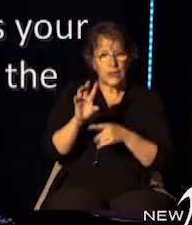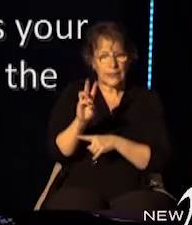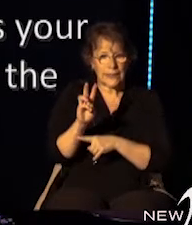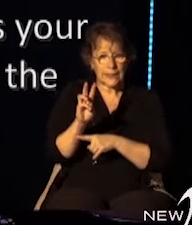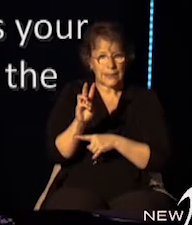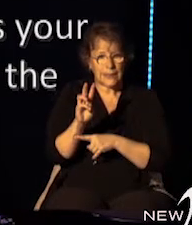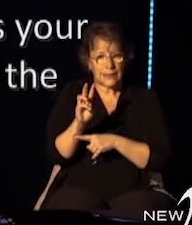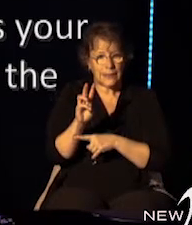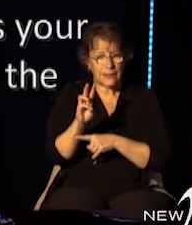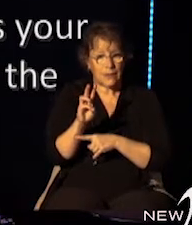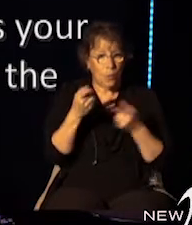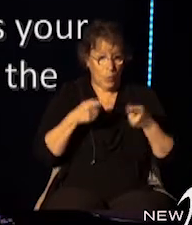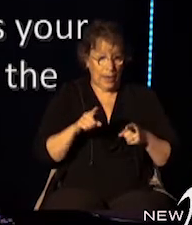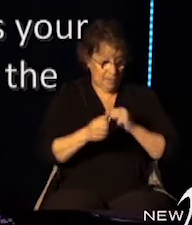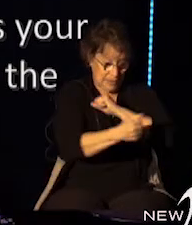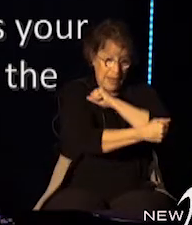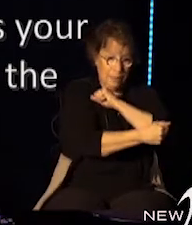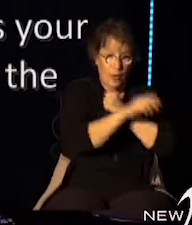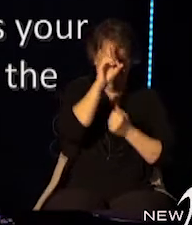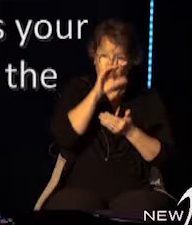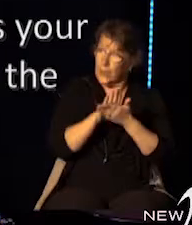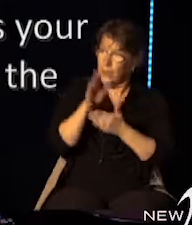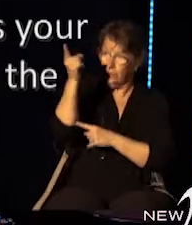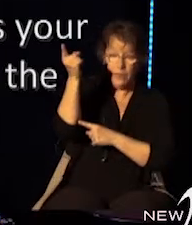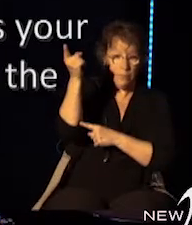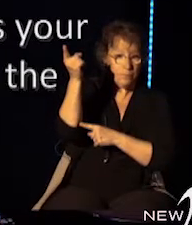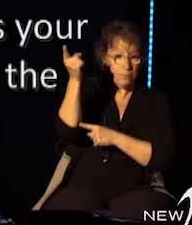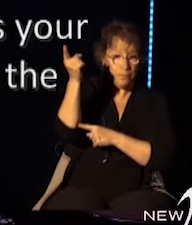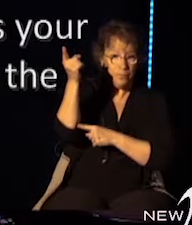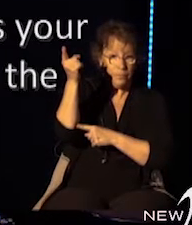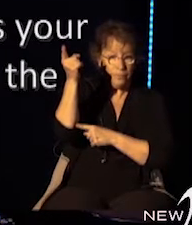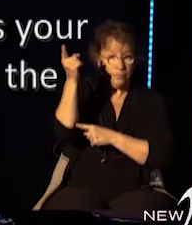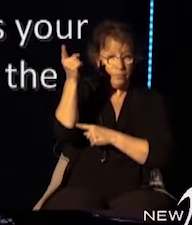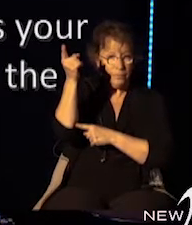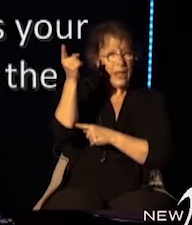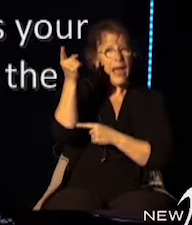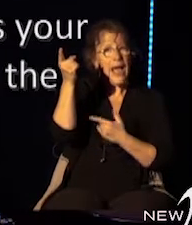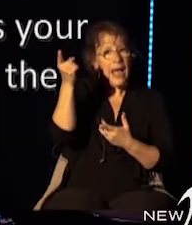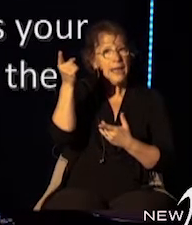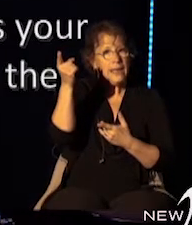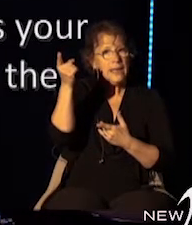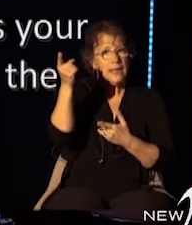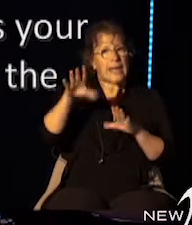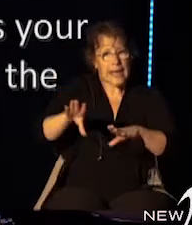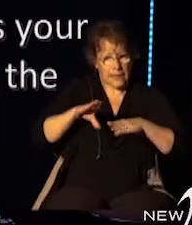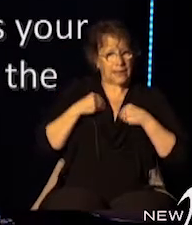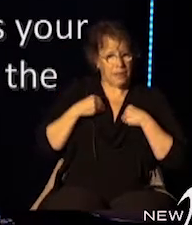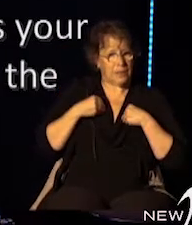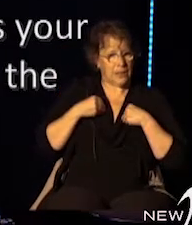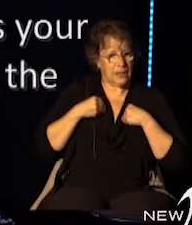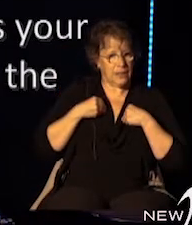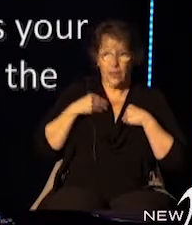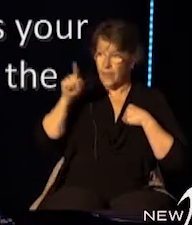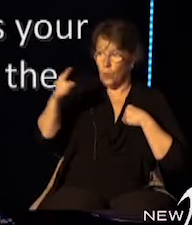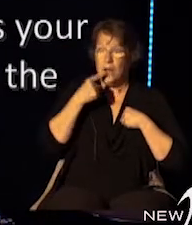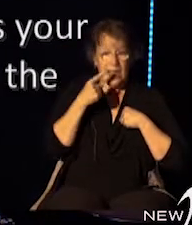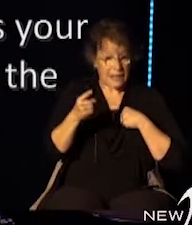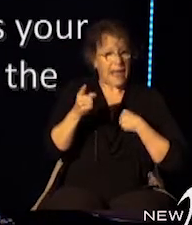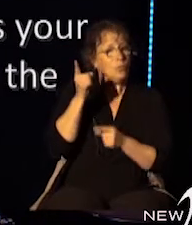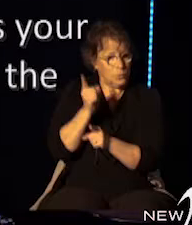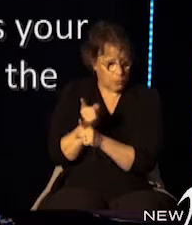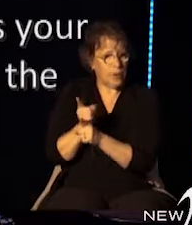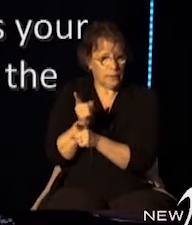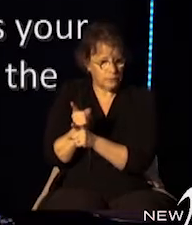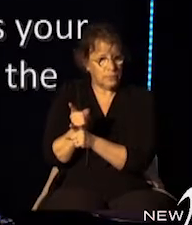believes what God told him. Abraham believed the Lord, and he credited it to him as righteousness. But as time went